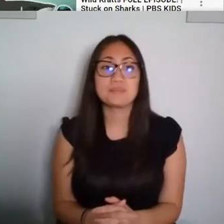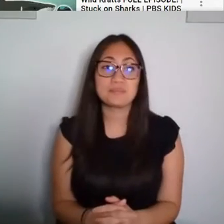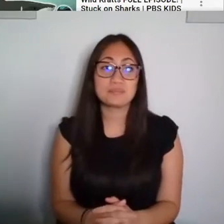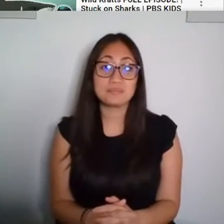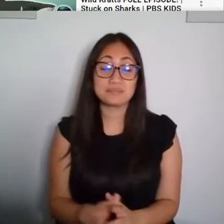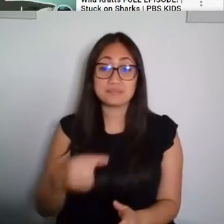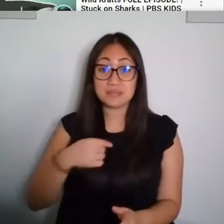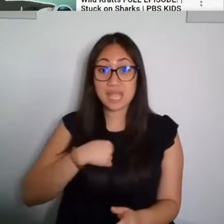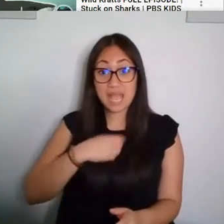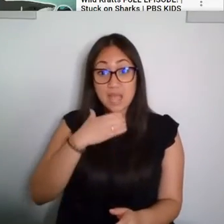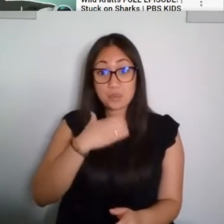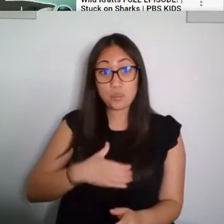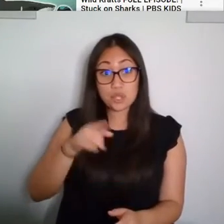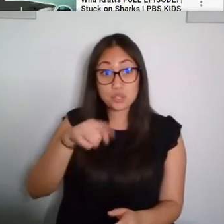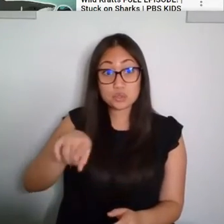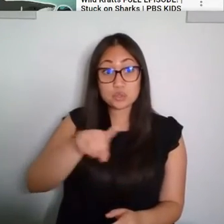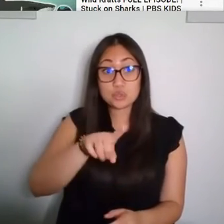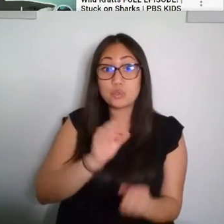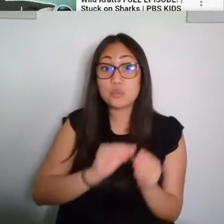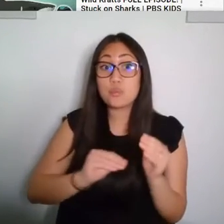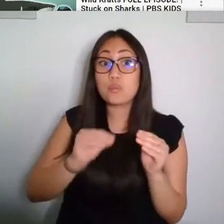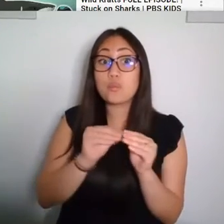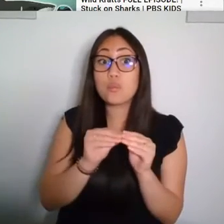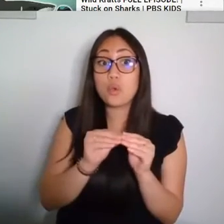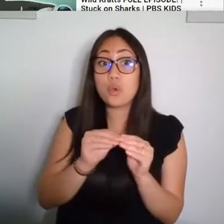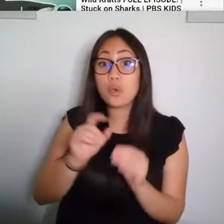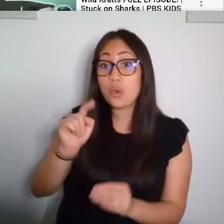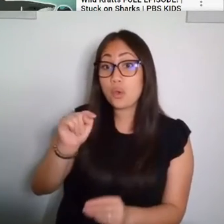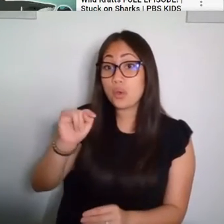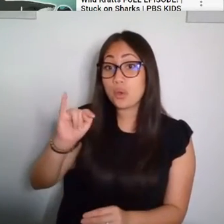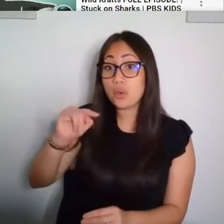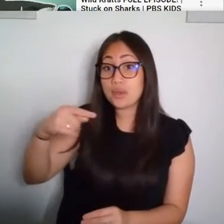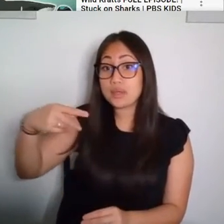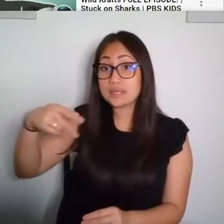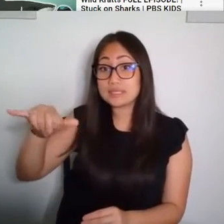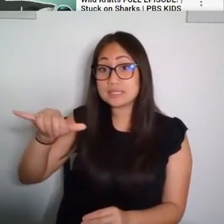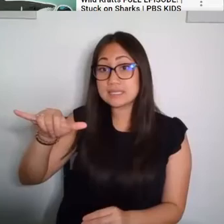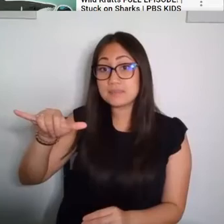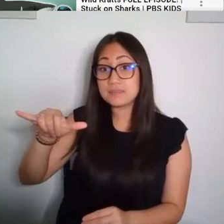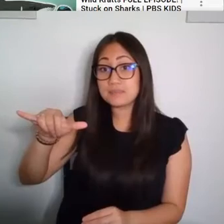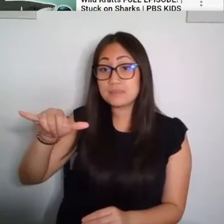I wish you more tippy toes than deep.